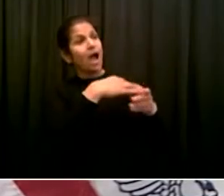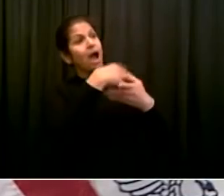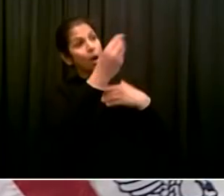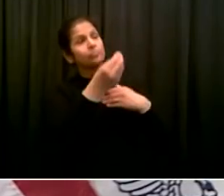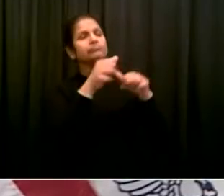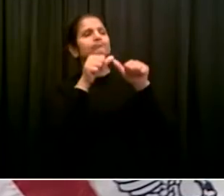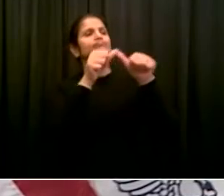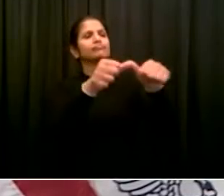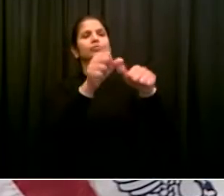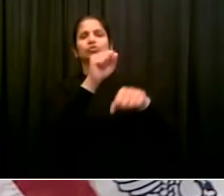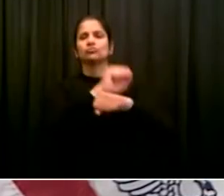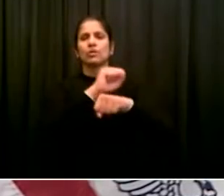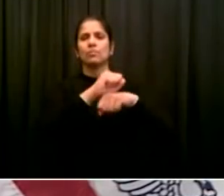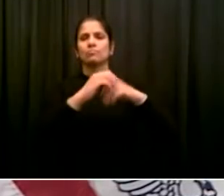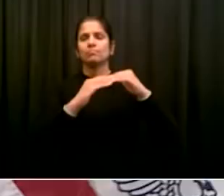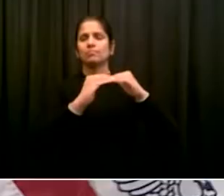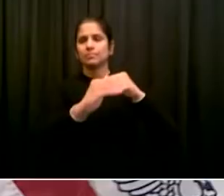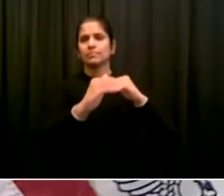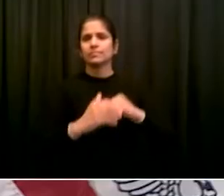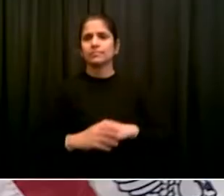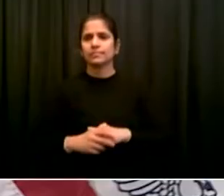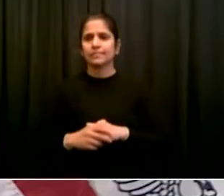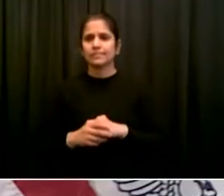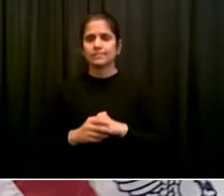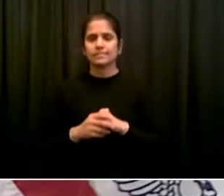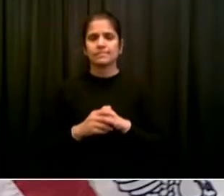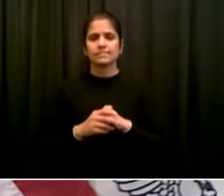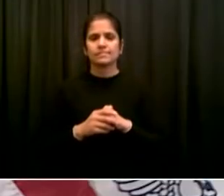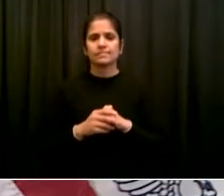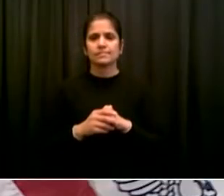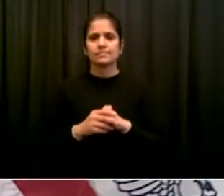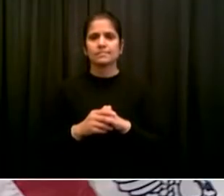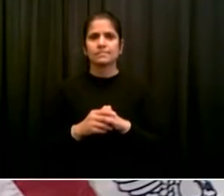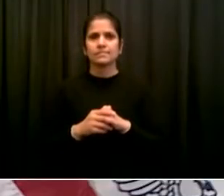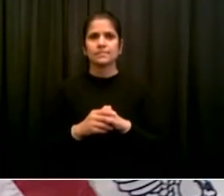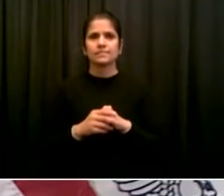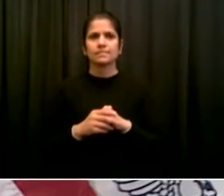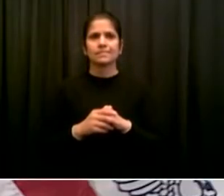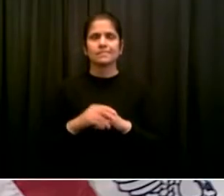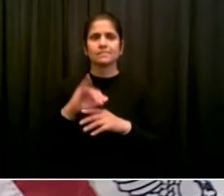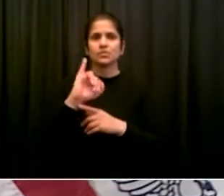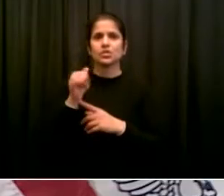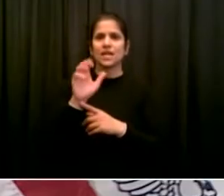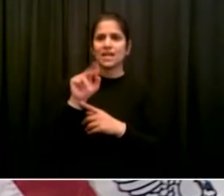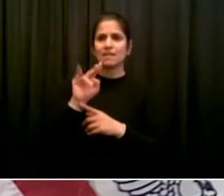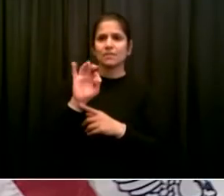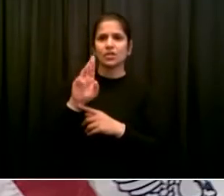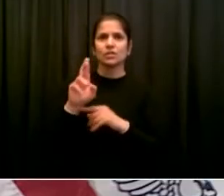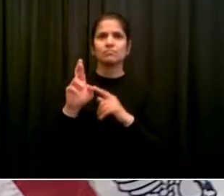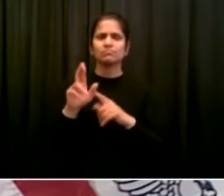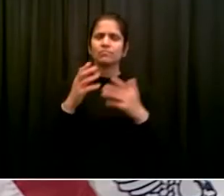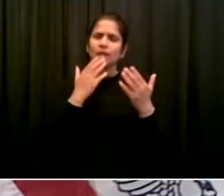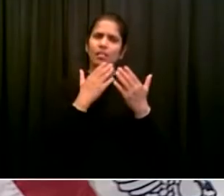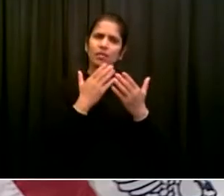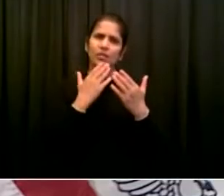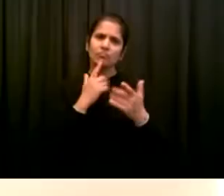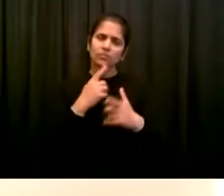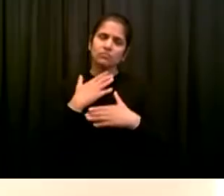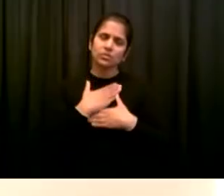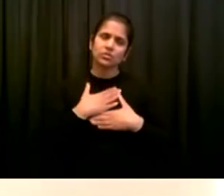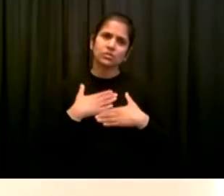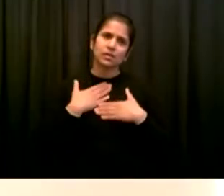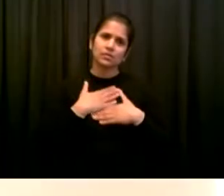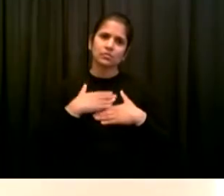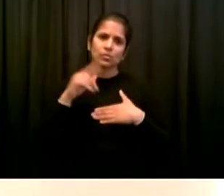Arva. Jennifer first. Thank you. I greatly appreciate this question because it centers on the crux